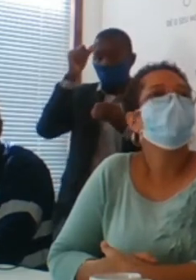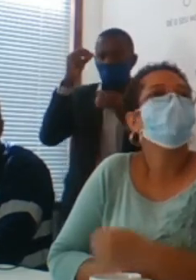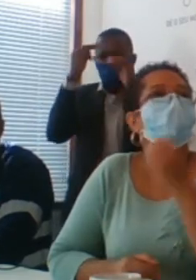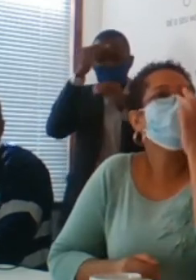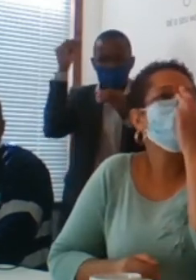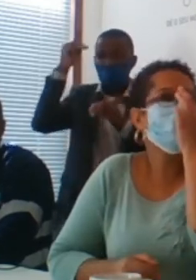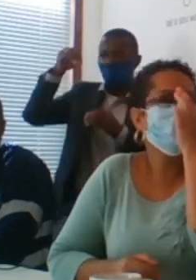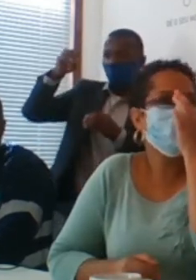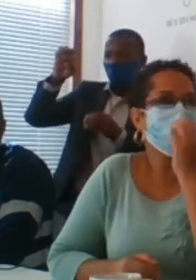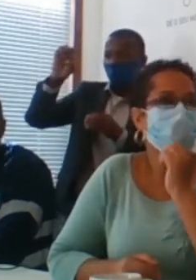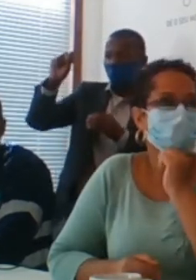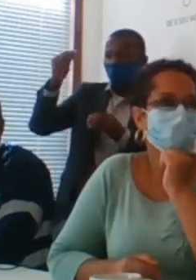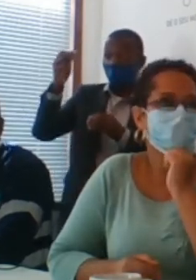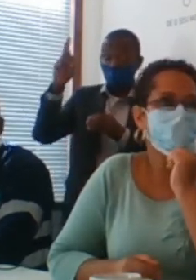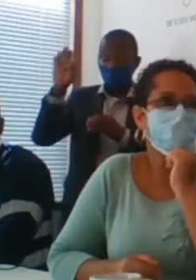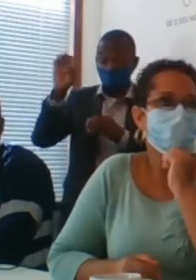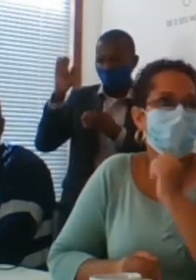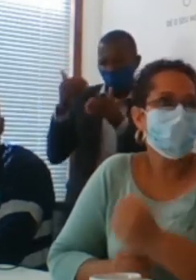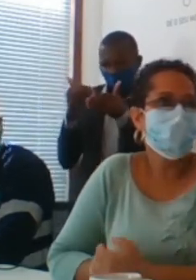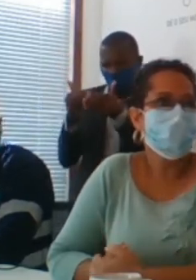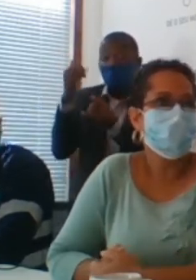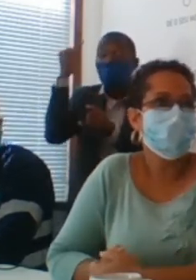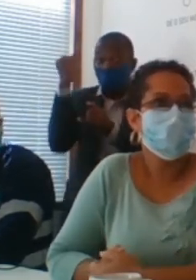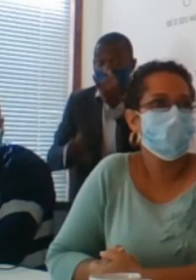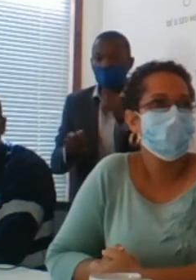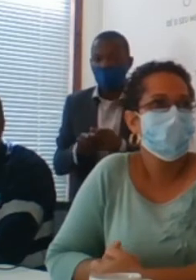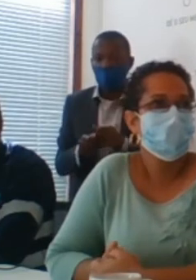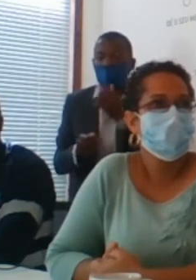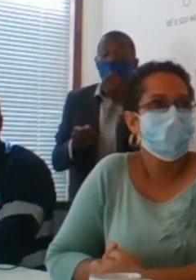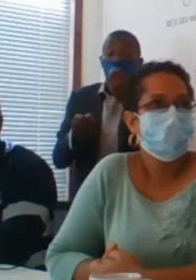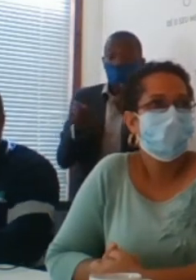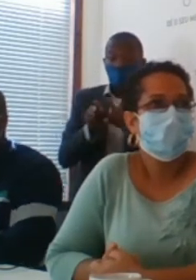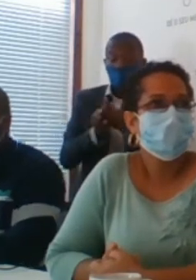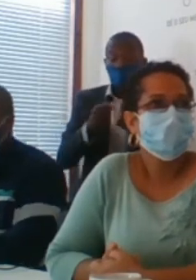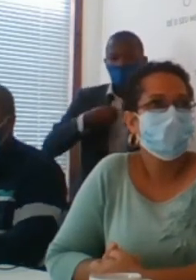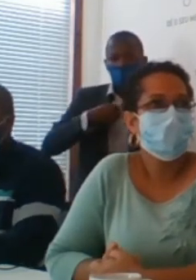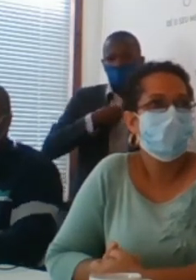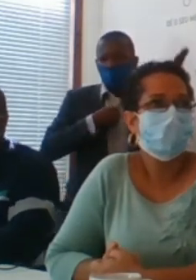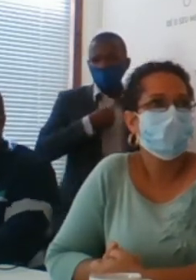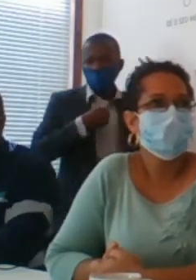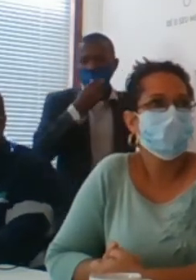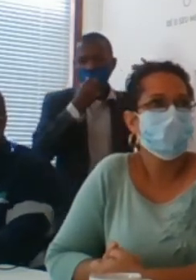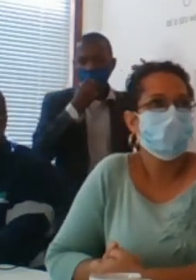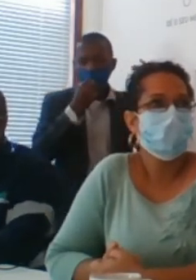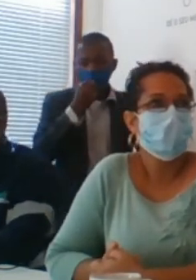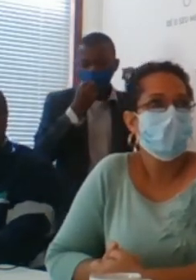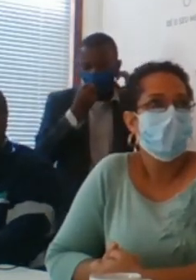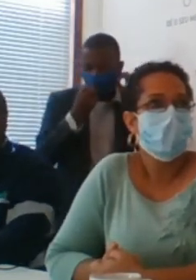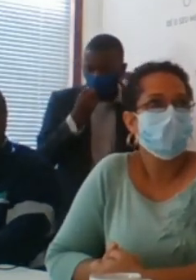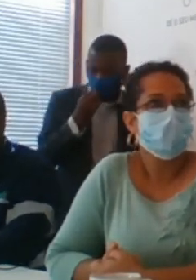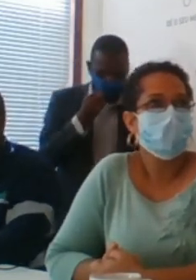hygiene. I also hold the postgraduate in certificate A and B. I'll start by introducing